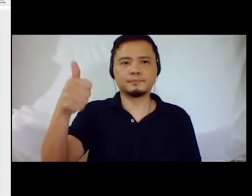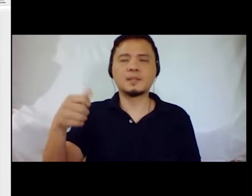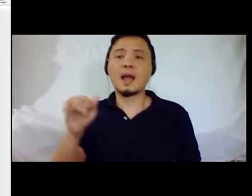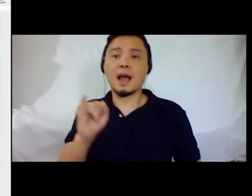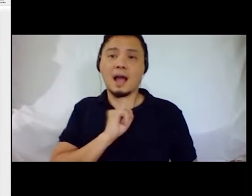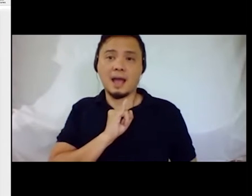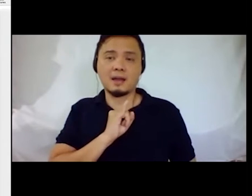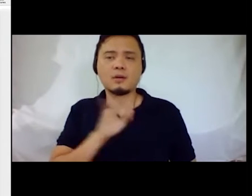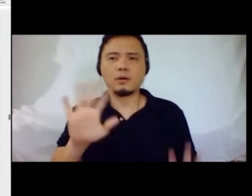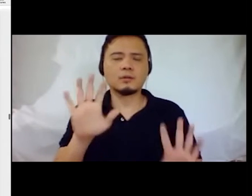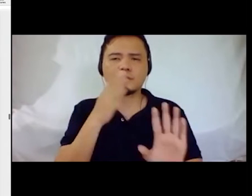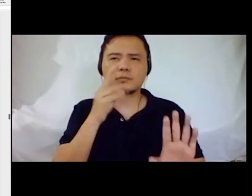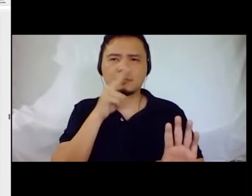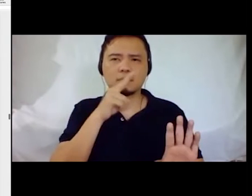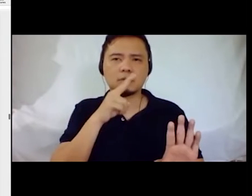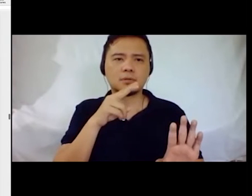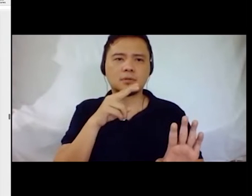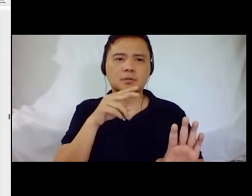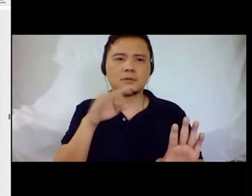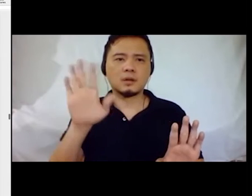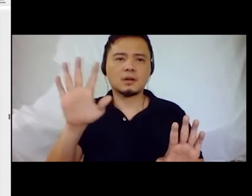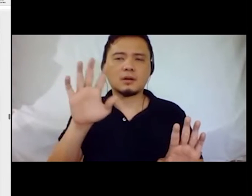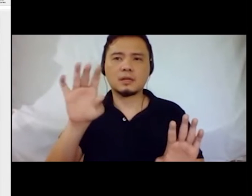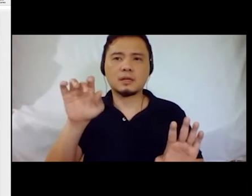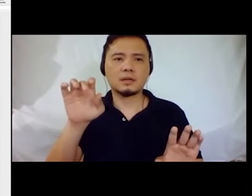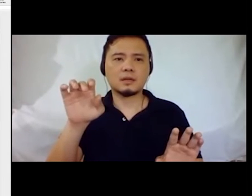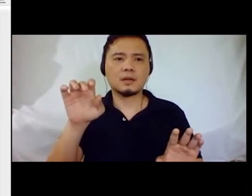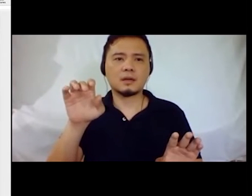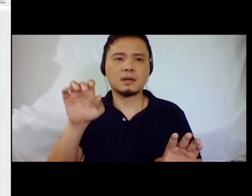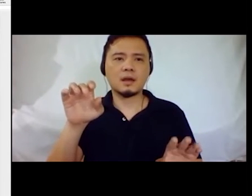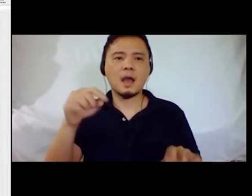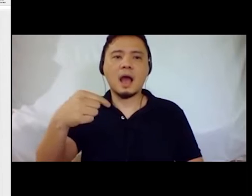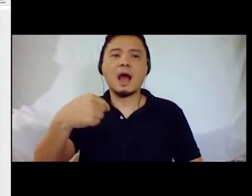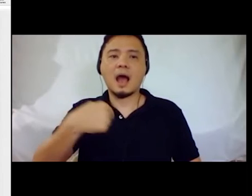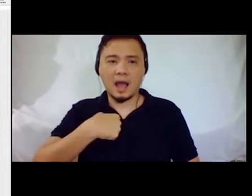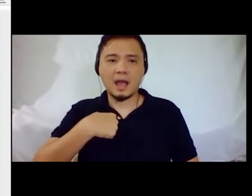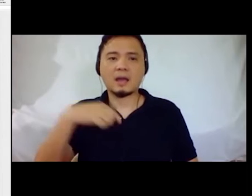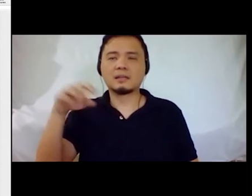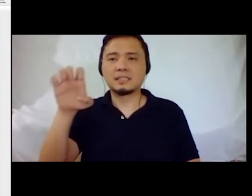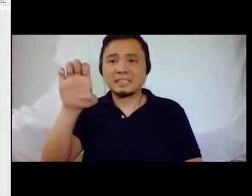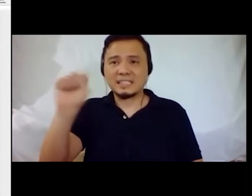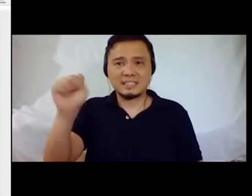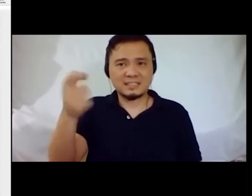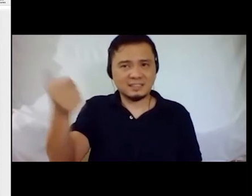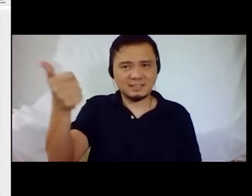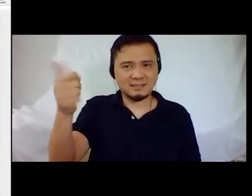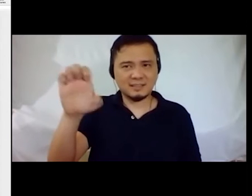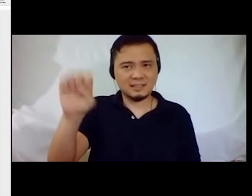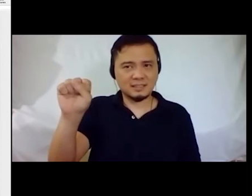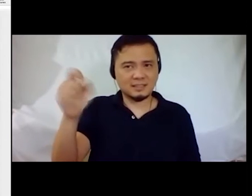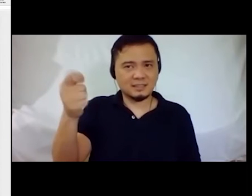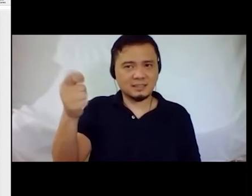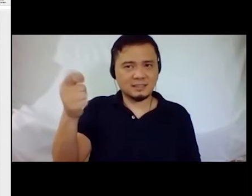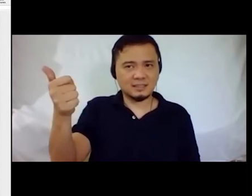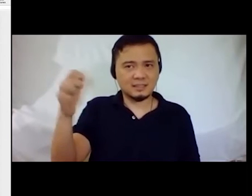as. No, no S, but I address someone. And no ES